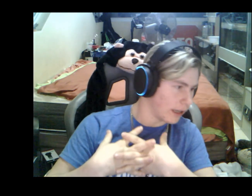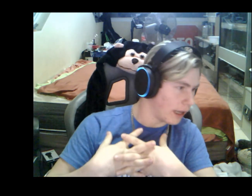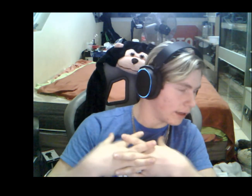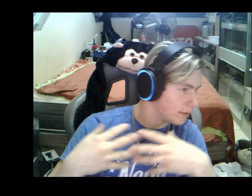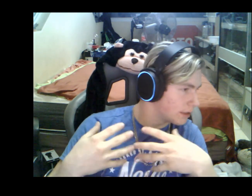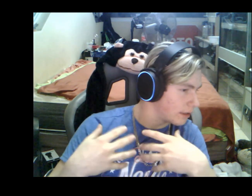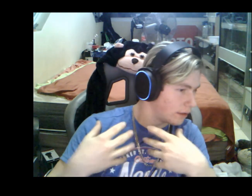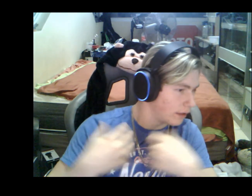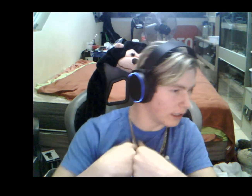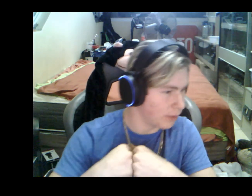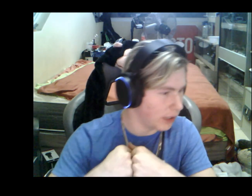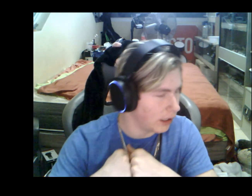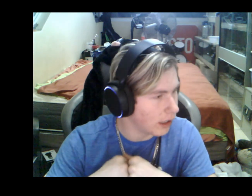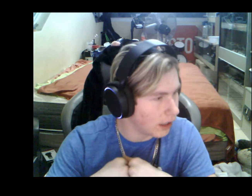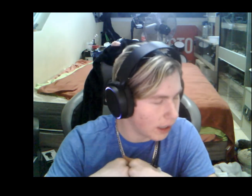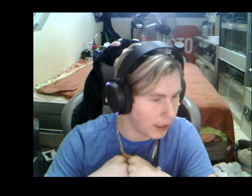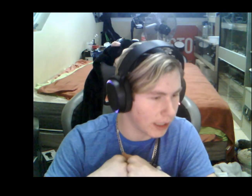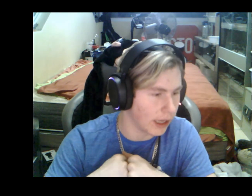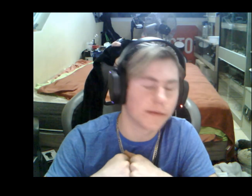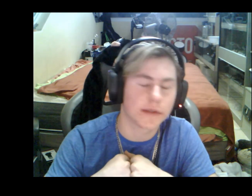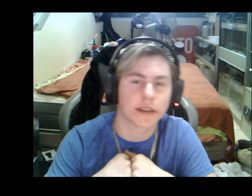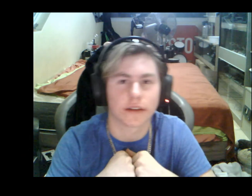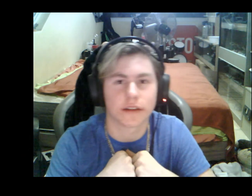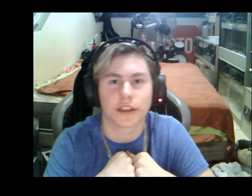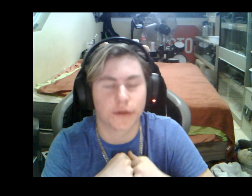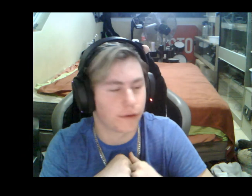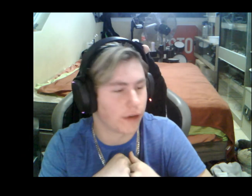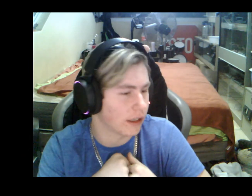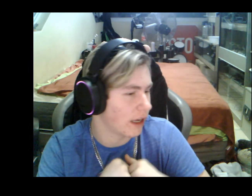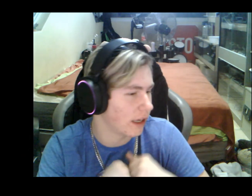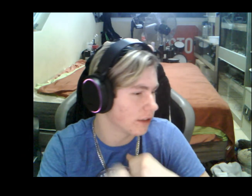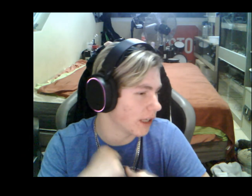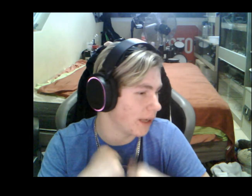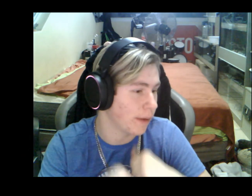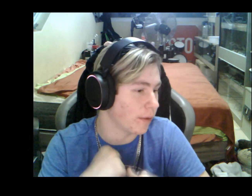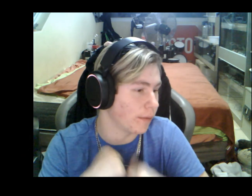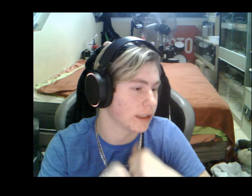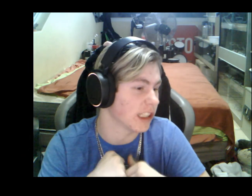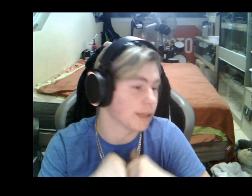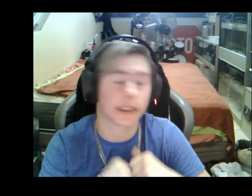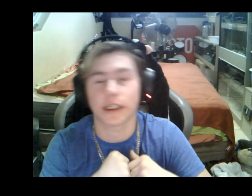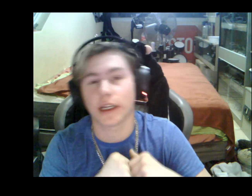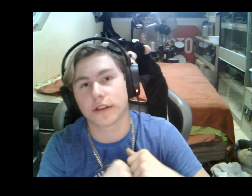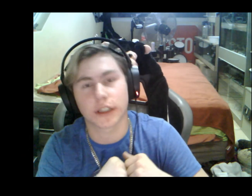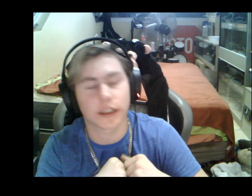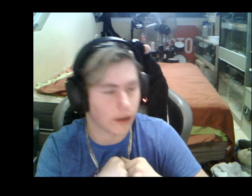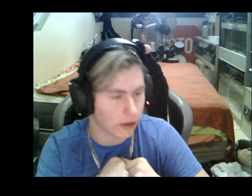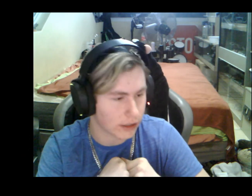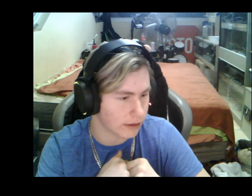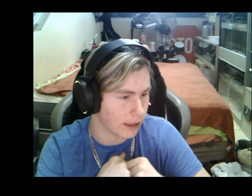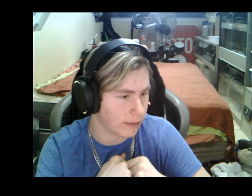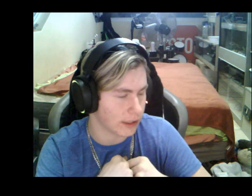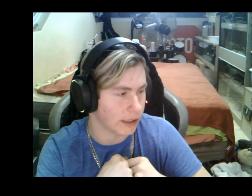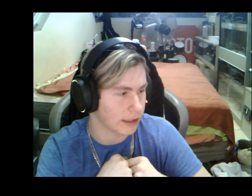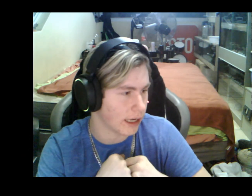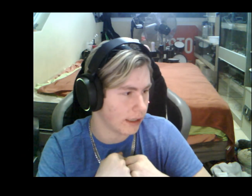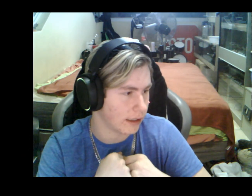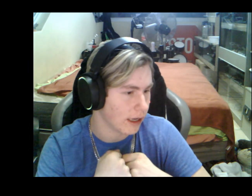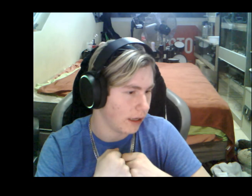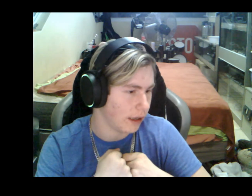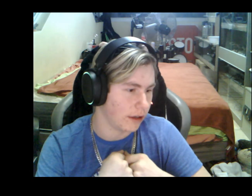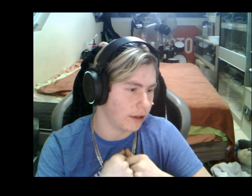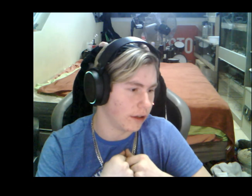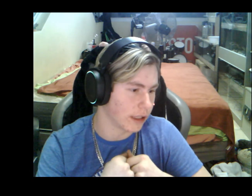Dylan Adams. That's me. I play games just for fun and to keep people busy, especially now during this lockdown time, because I